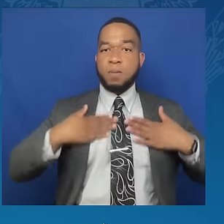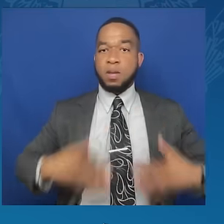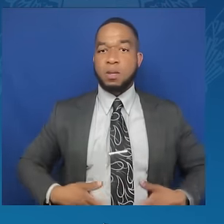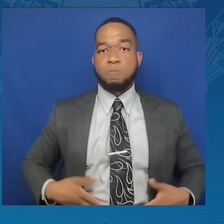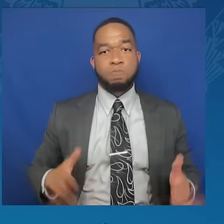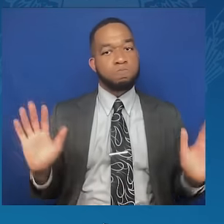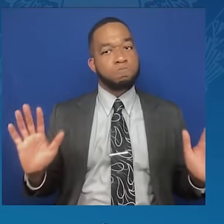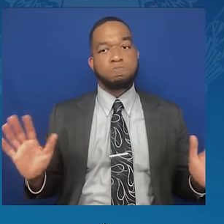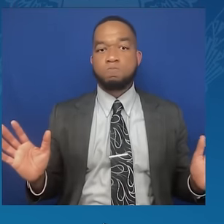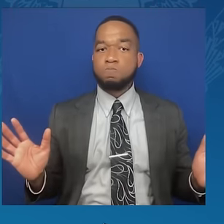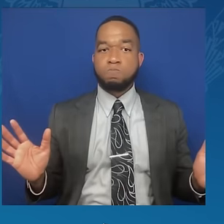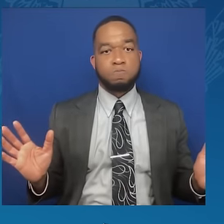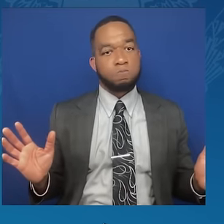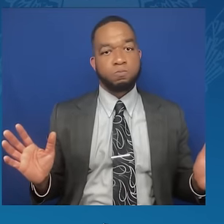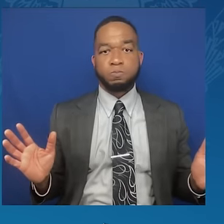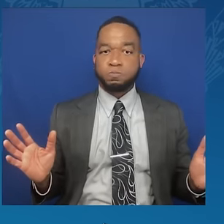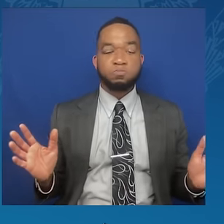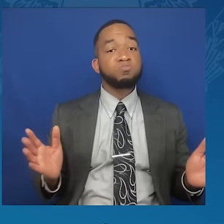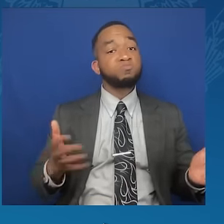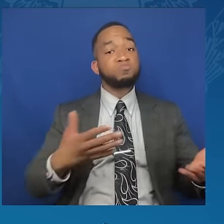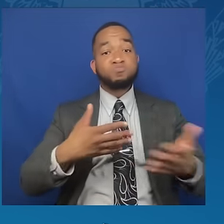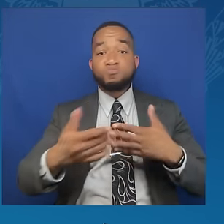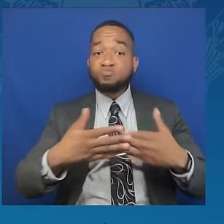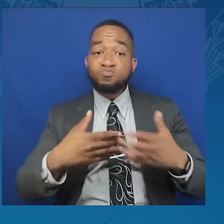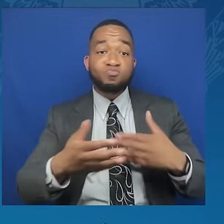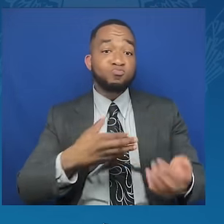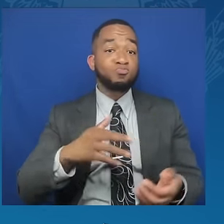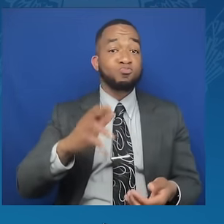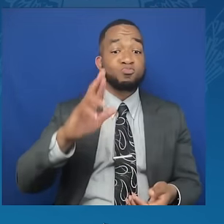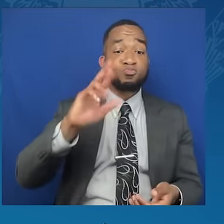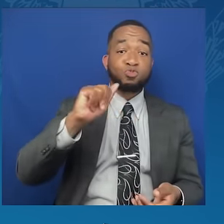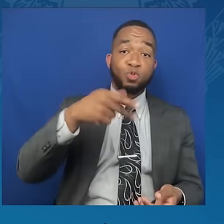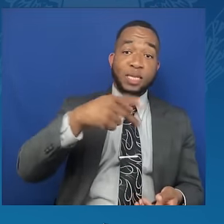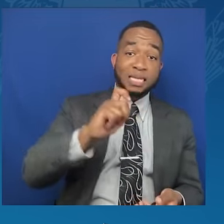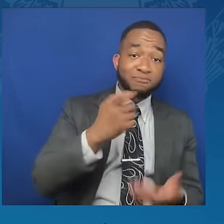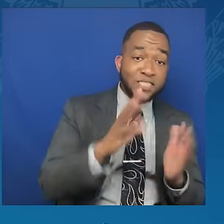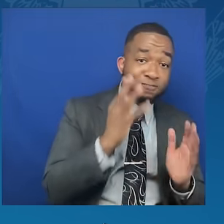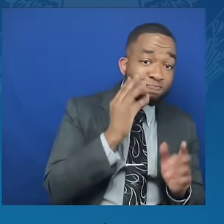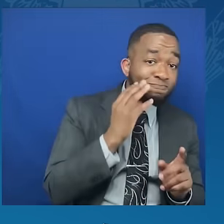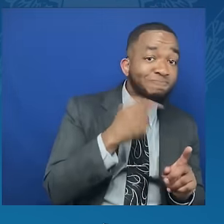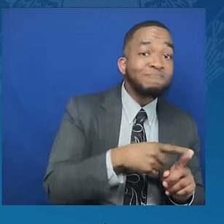incest. Here in Alabama, they attack the freedom to use IVF treatment.